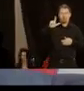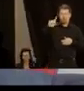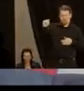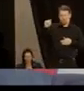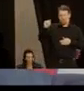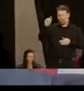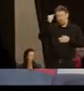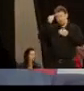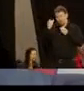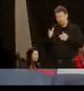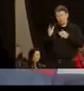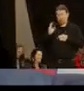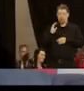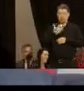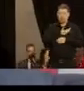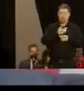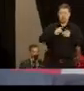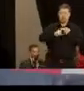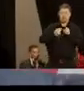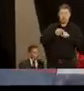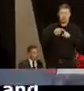friend, Jeanette Nunes.